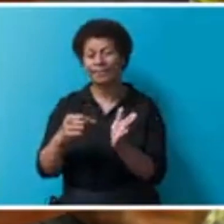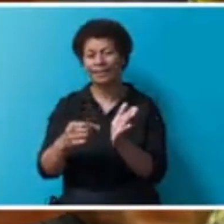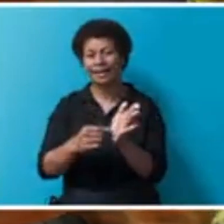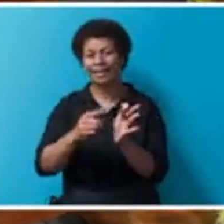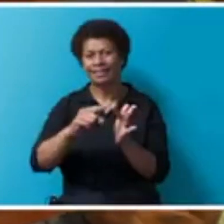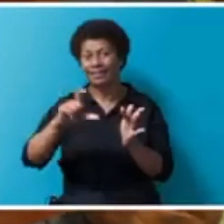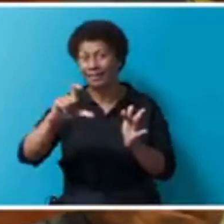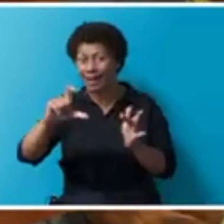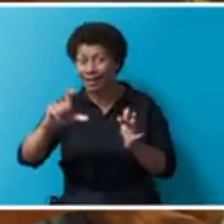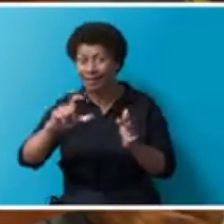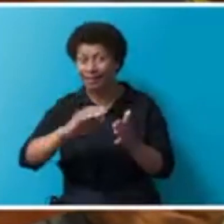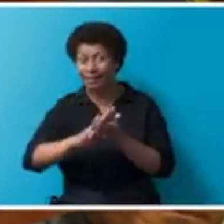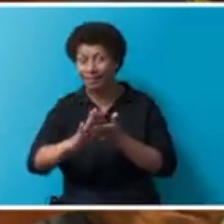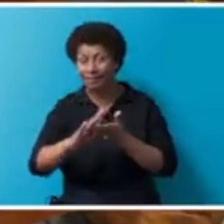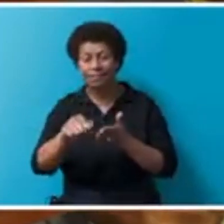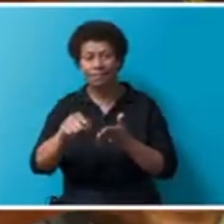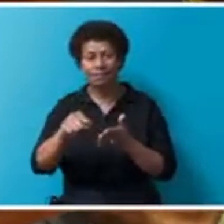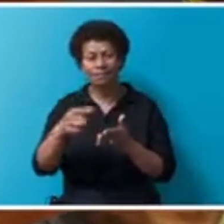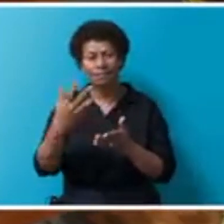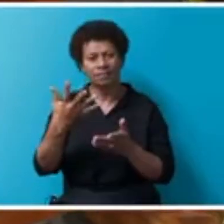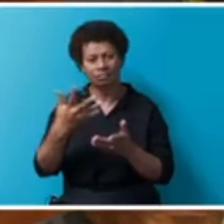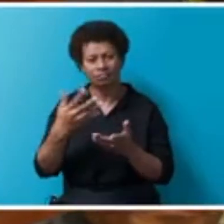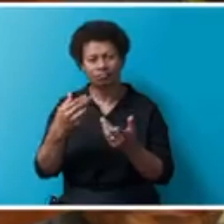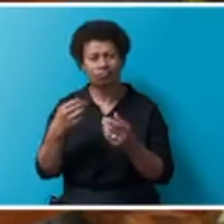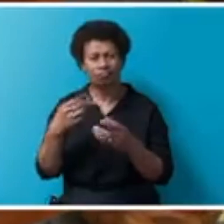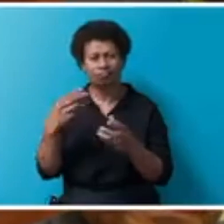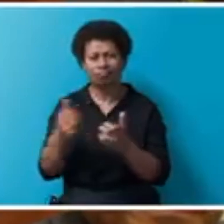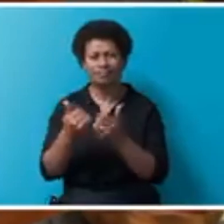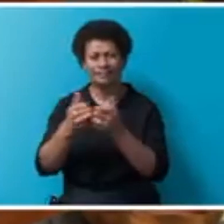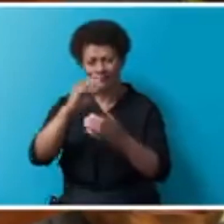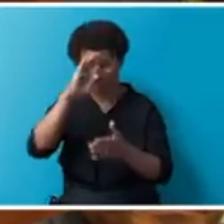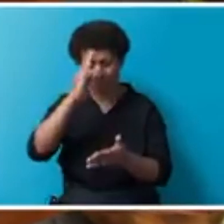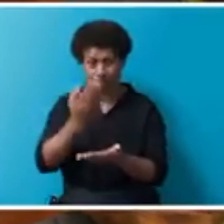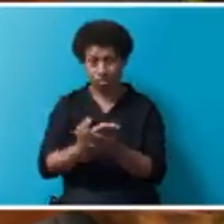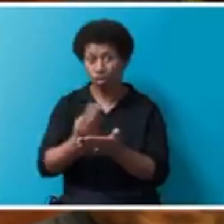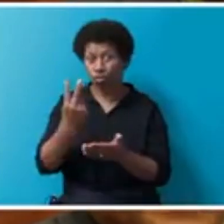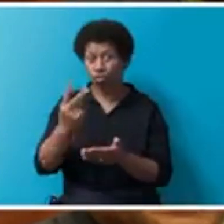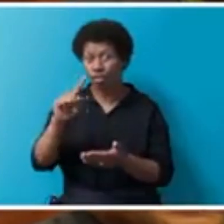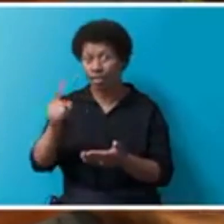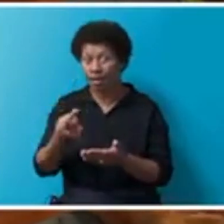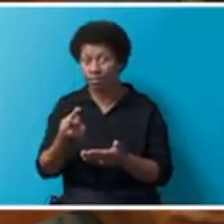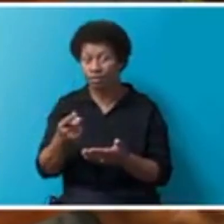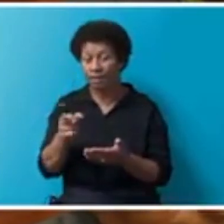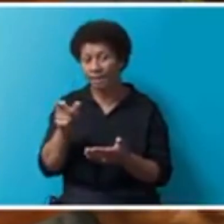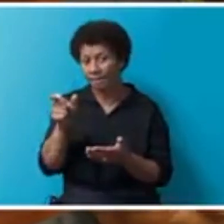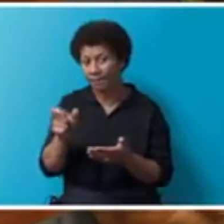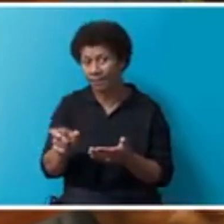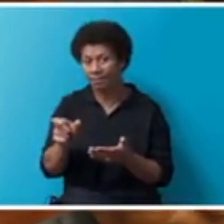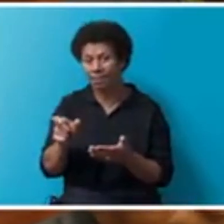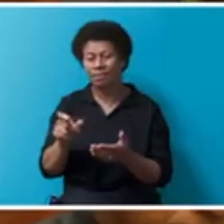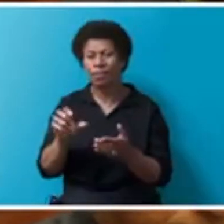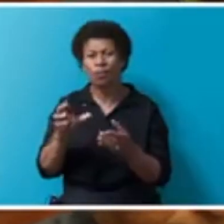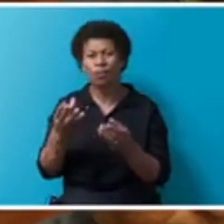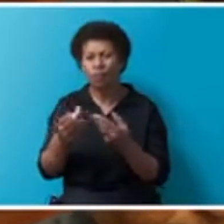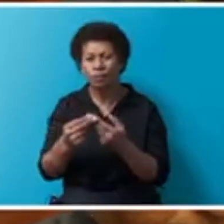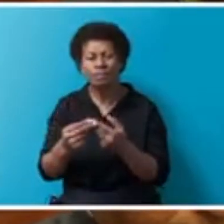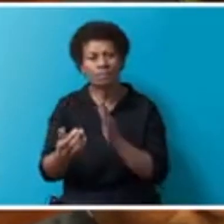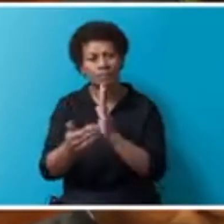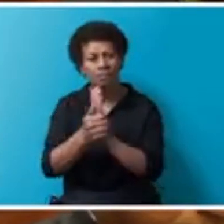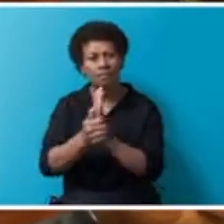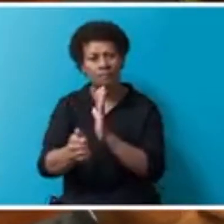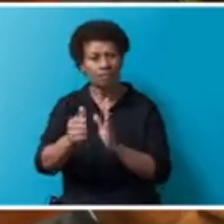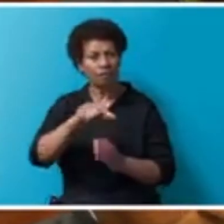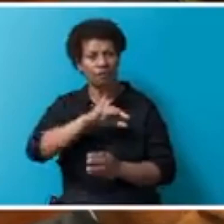1,399 students with certificates in Tibet areas and 2,500 persons with micro-qualifications. This year,